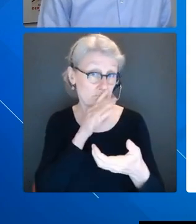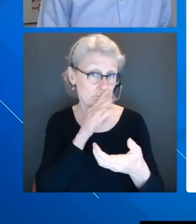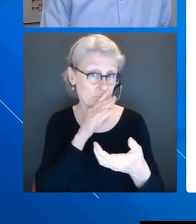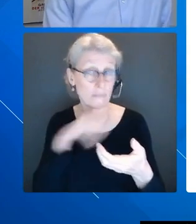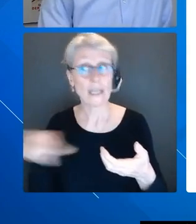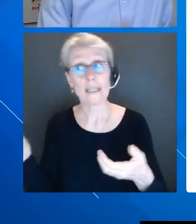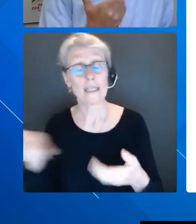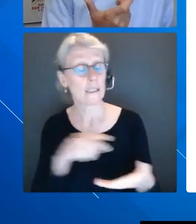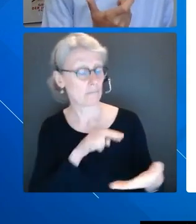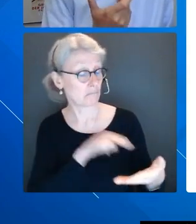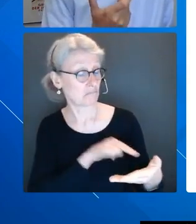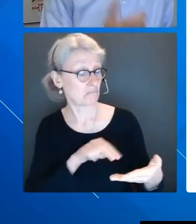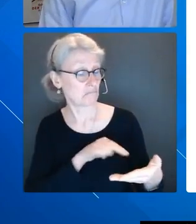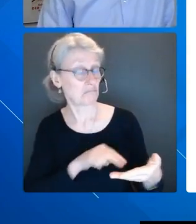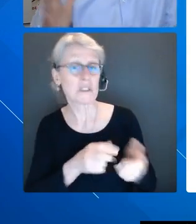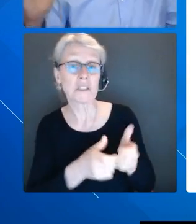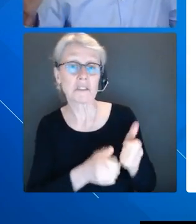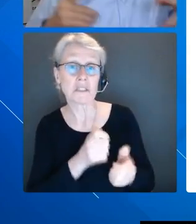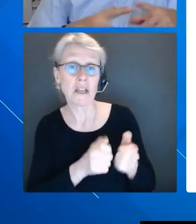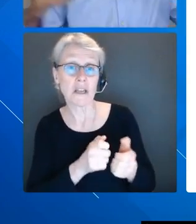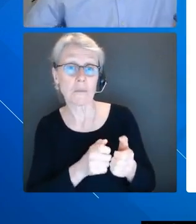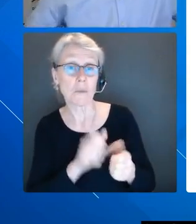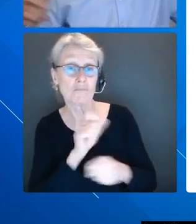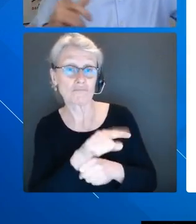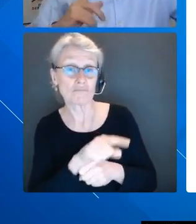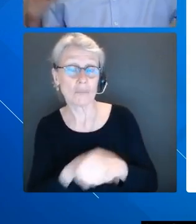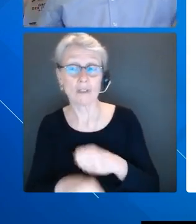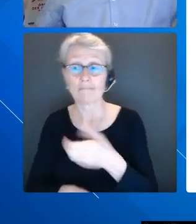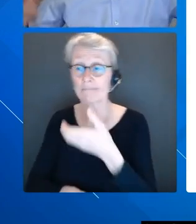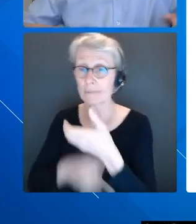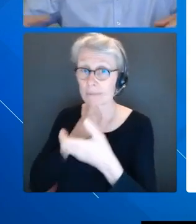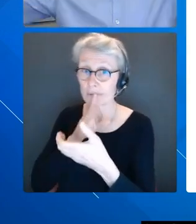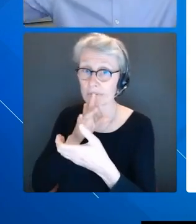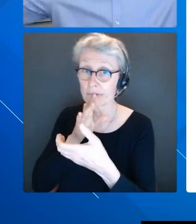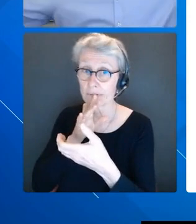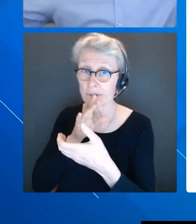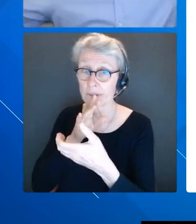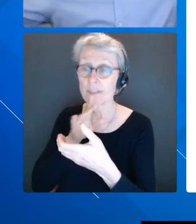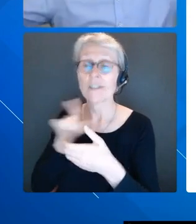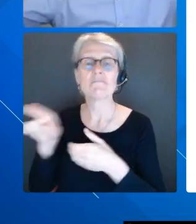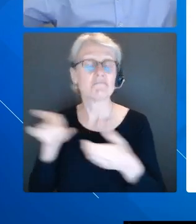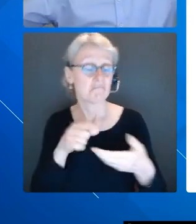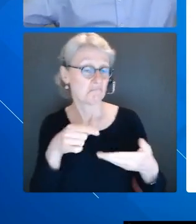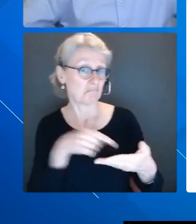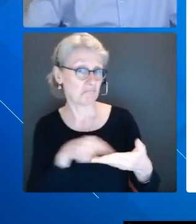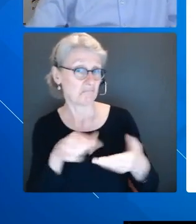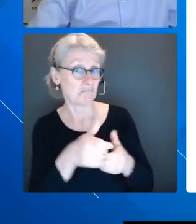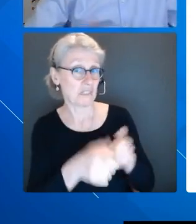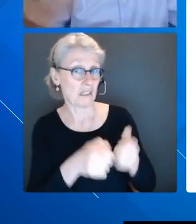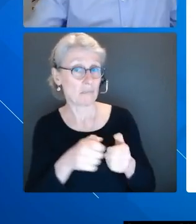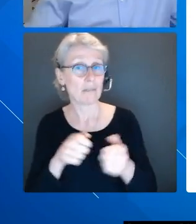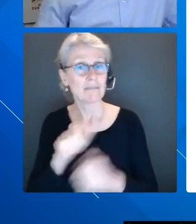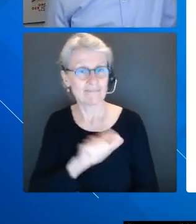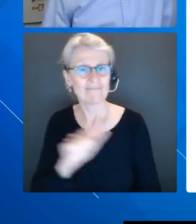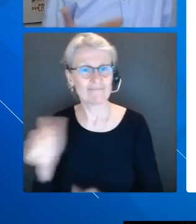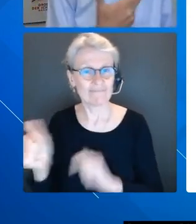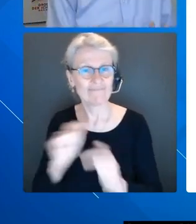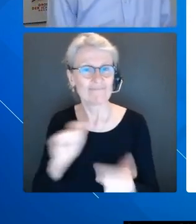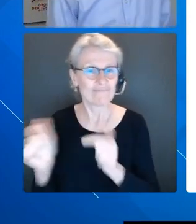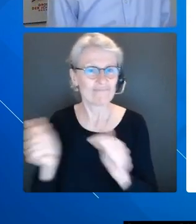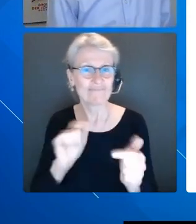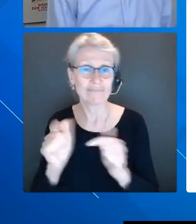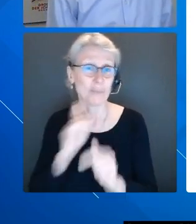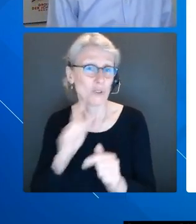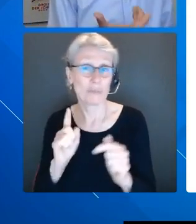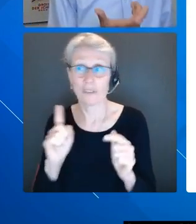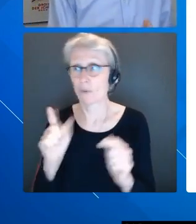be able to type it, and we were sitting on our own phone, and we could be in the office. We could be in the same, walking around the building, not